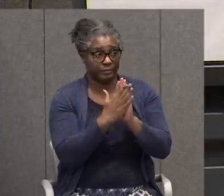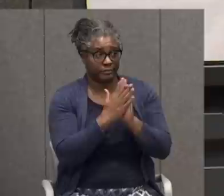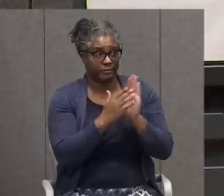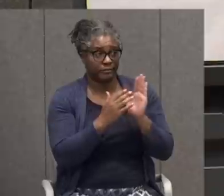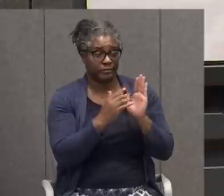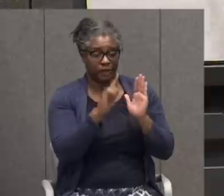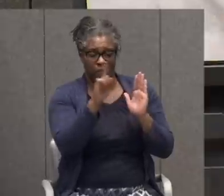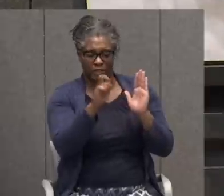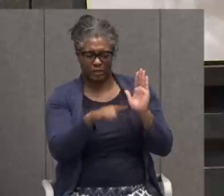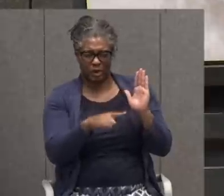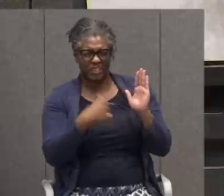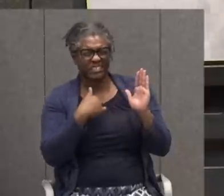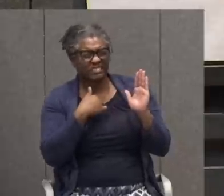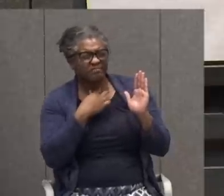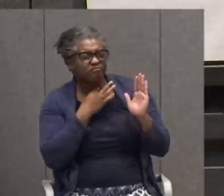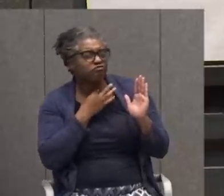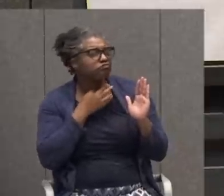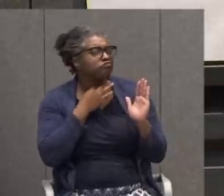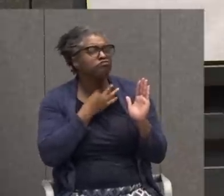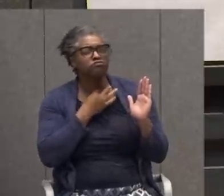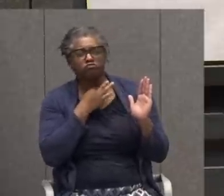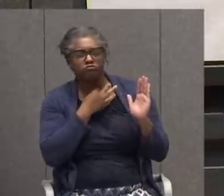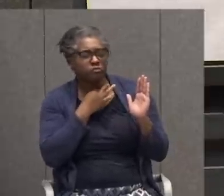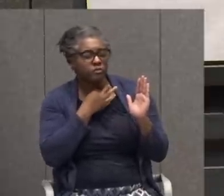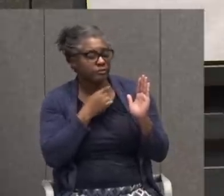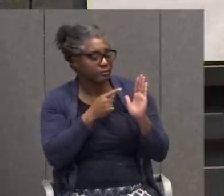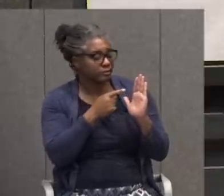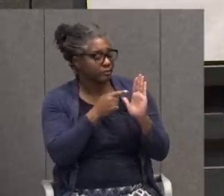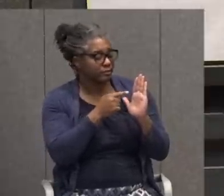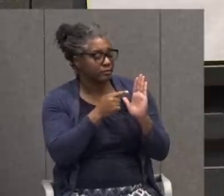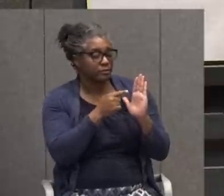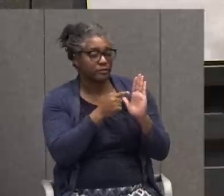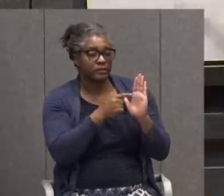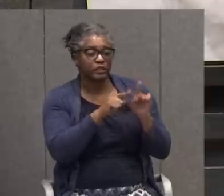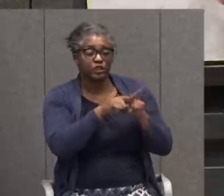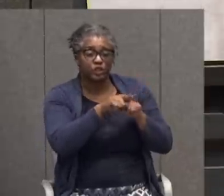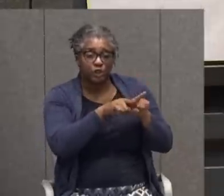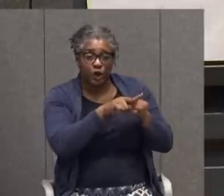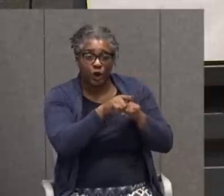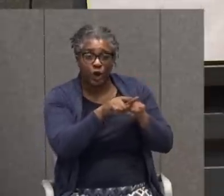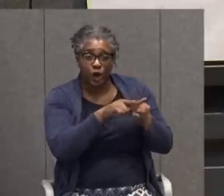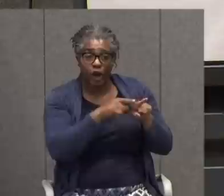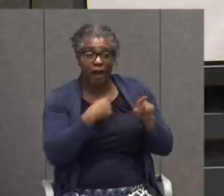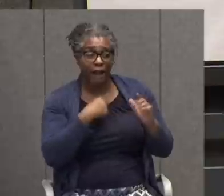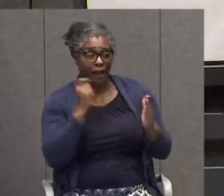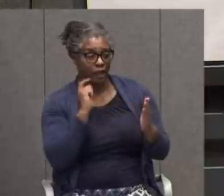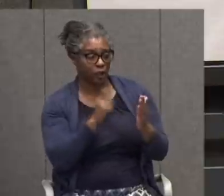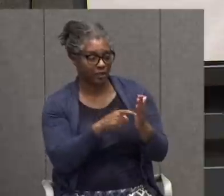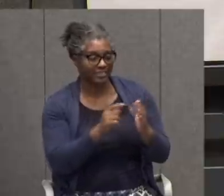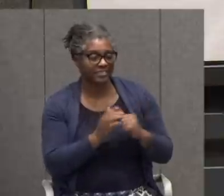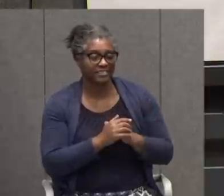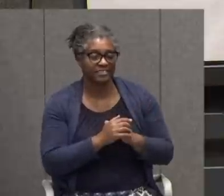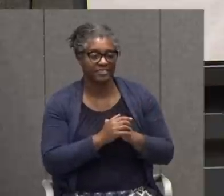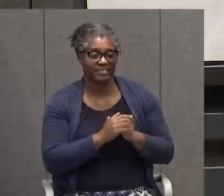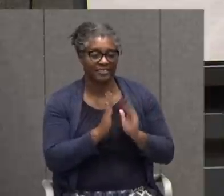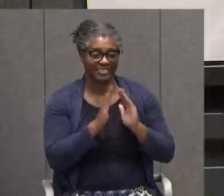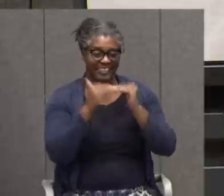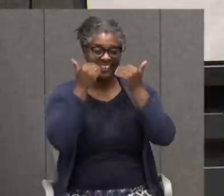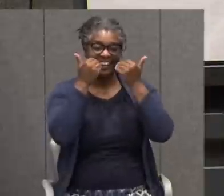wonder. Maybe a star for I noticed. And a smiley face for I like